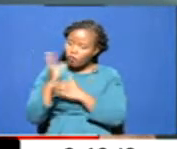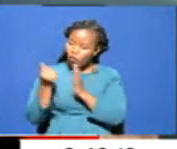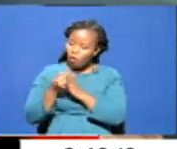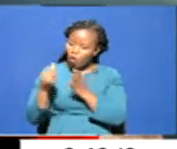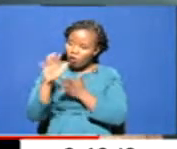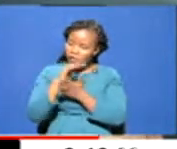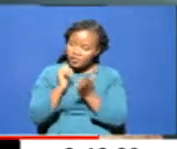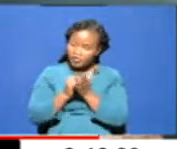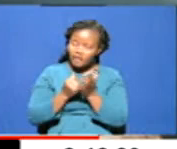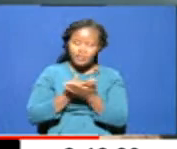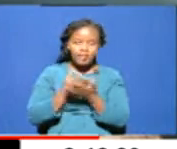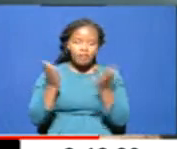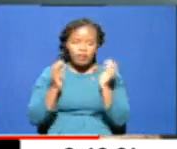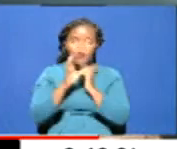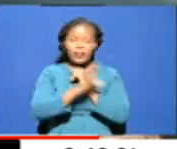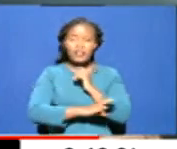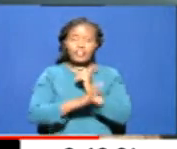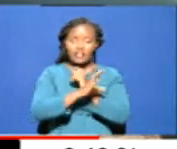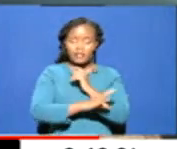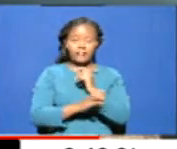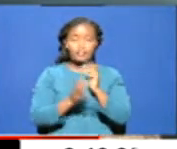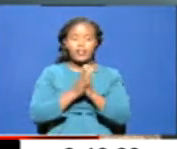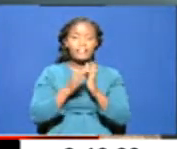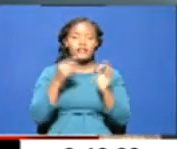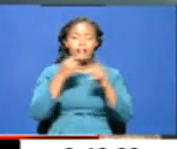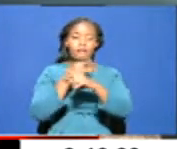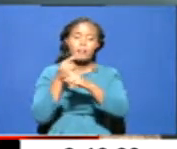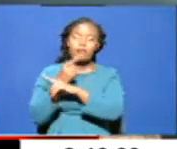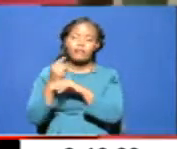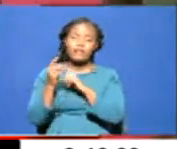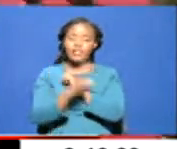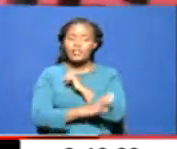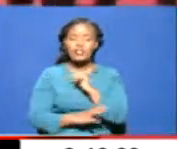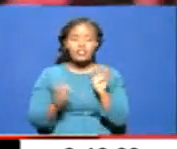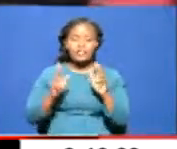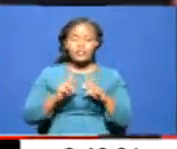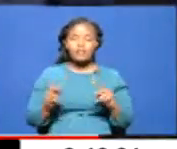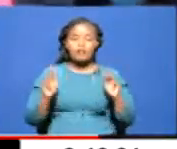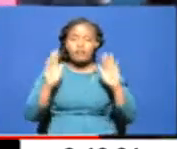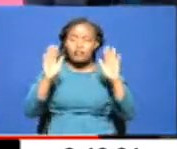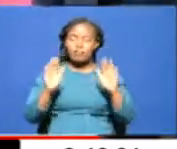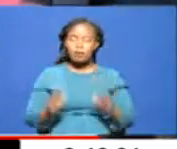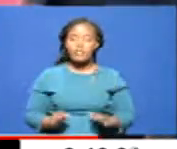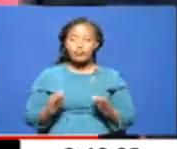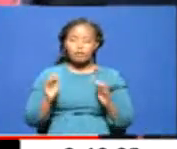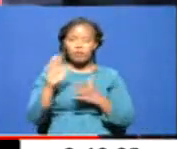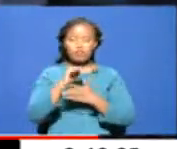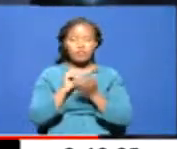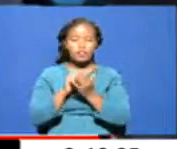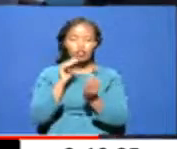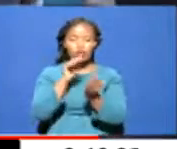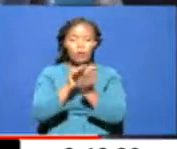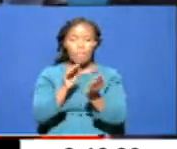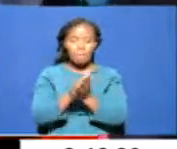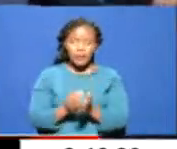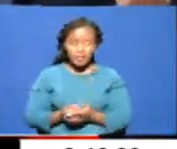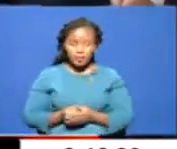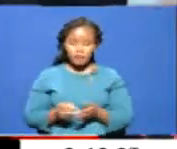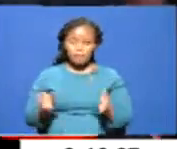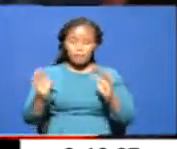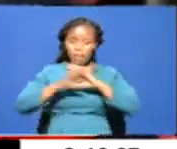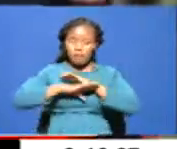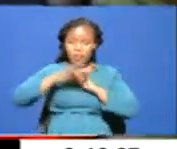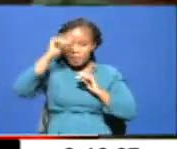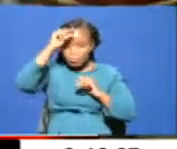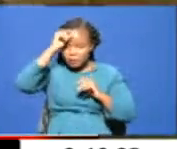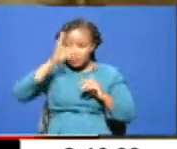the country and across into different countries is very important for a central bank. The Central Bank Deputy Governor said the facility's capacity